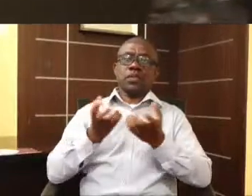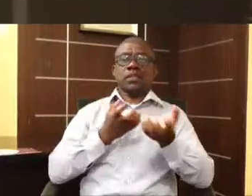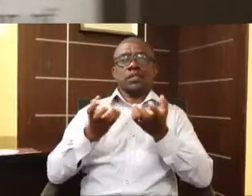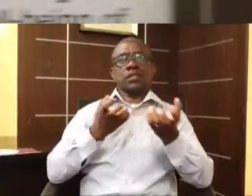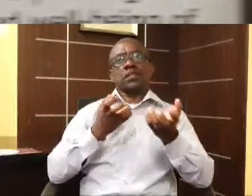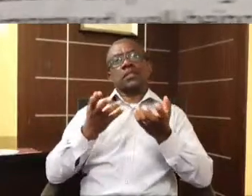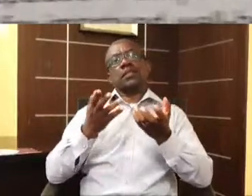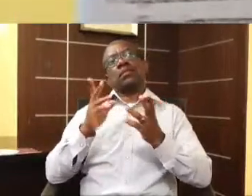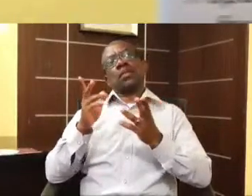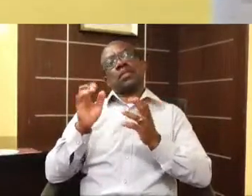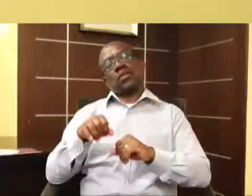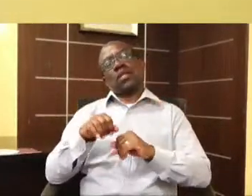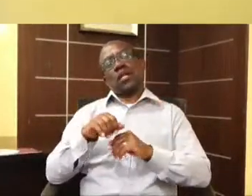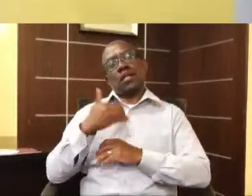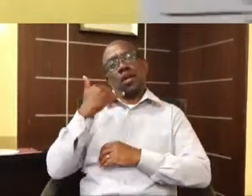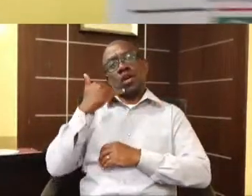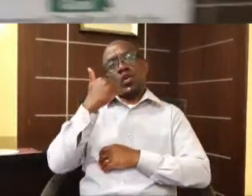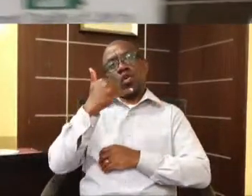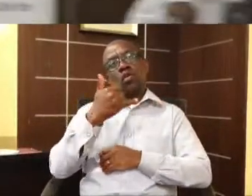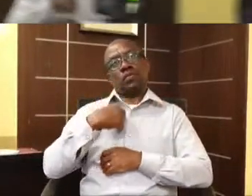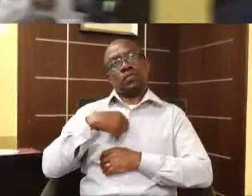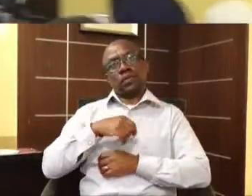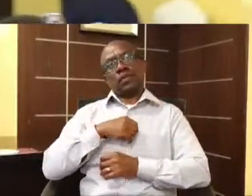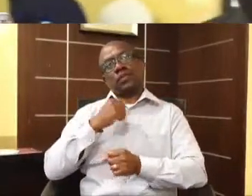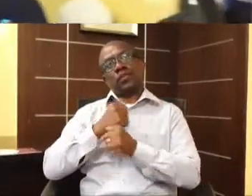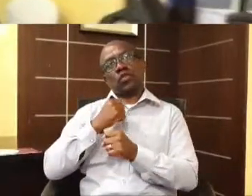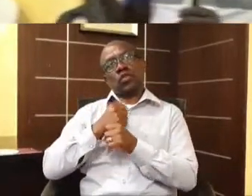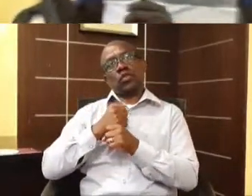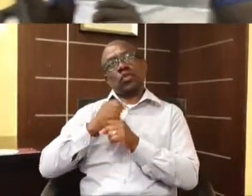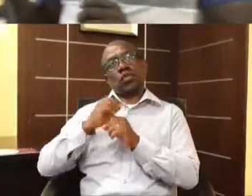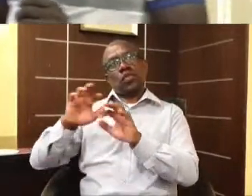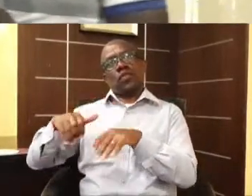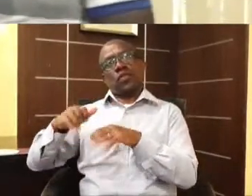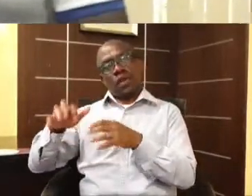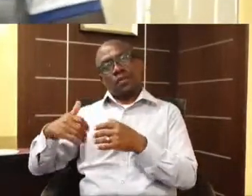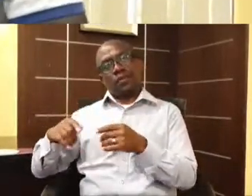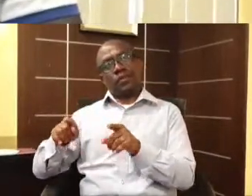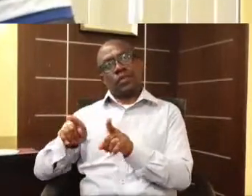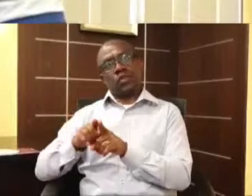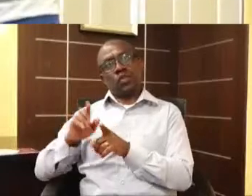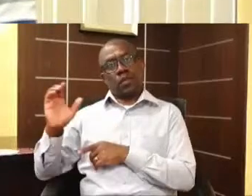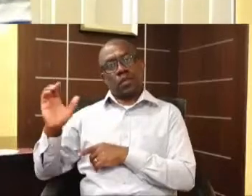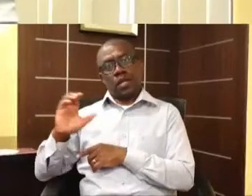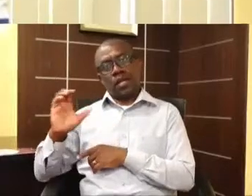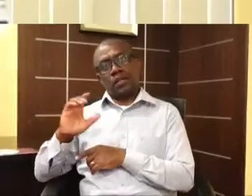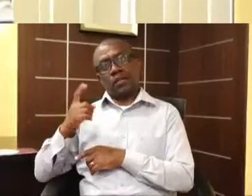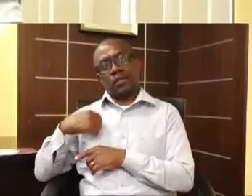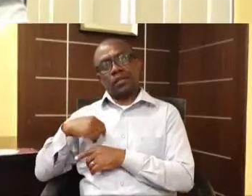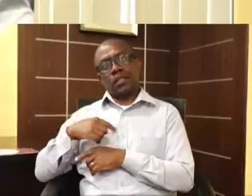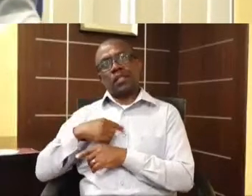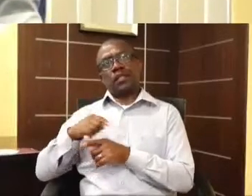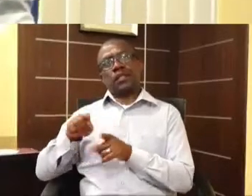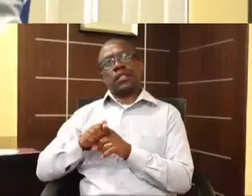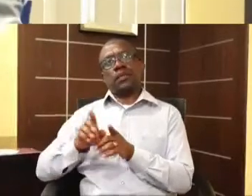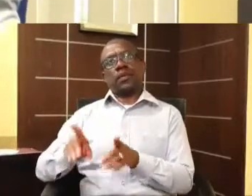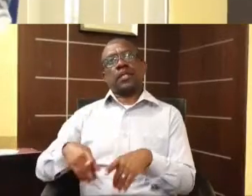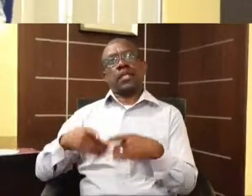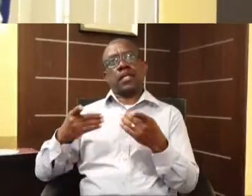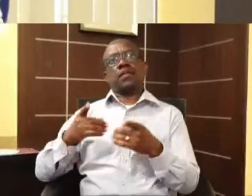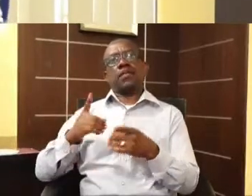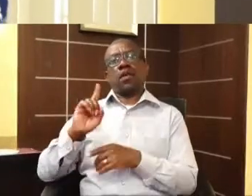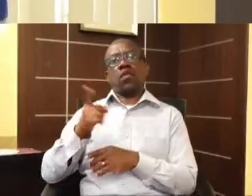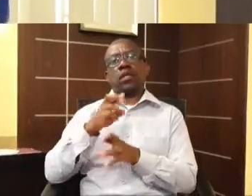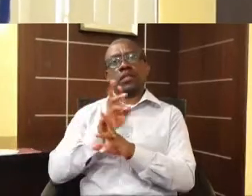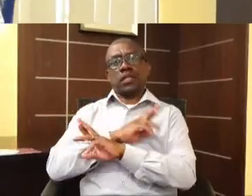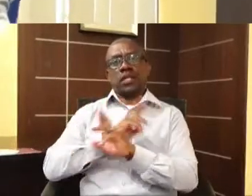out. We do that commercially. We do that for clients, and then we deliver to you once they are ready